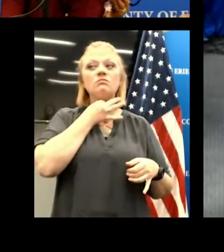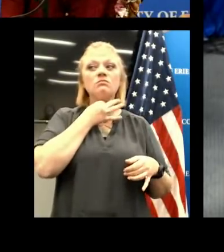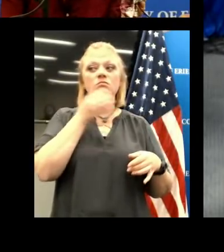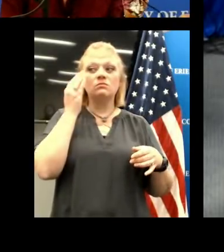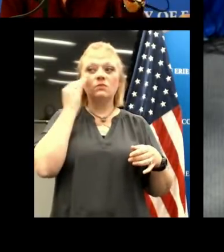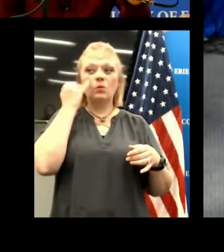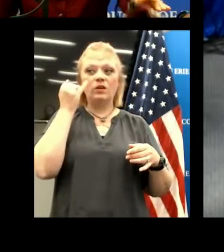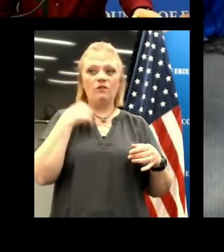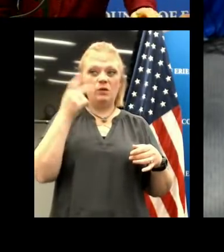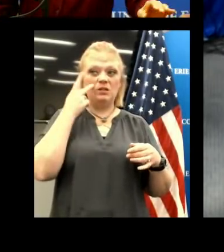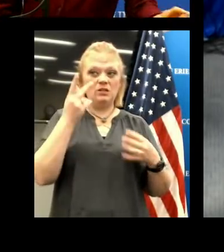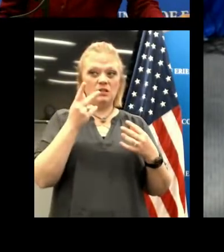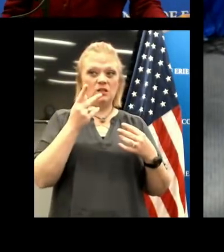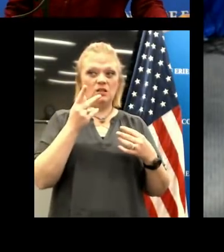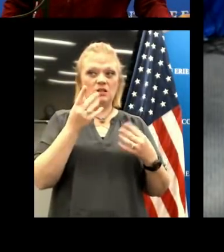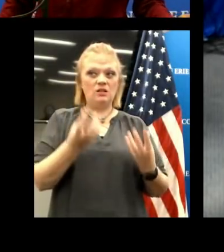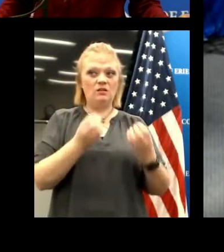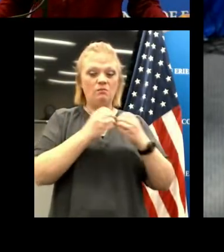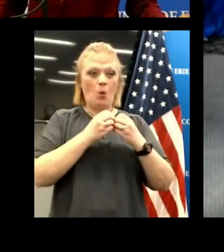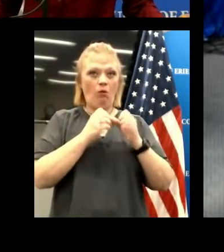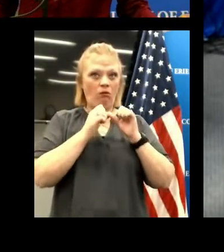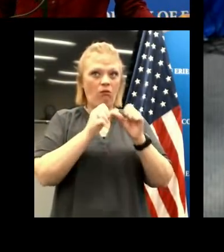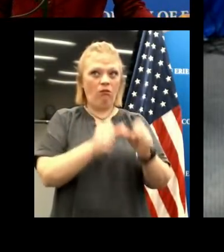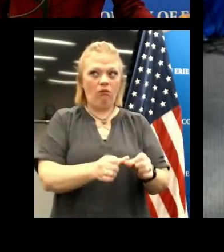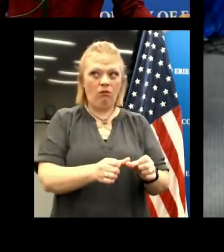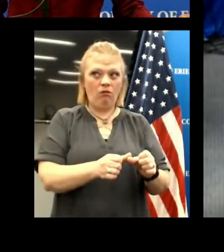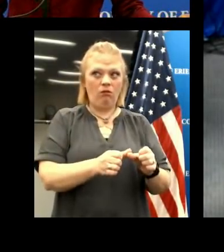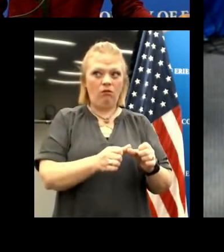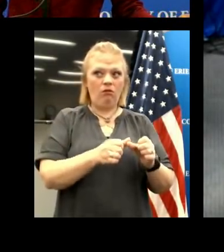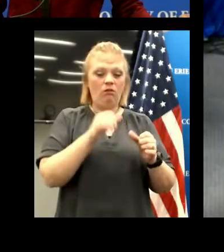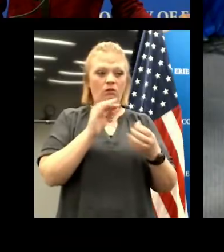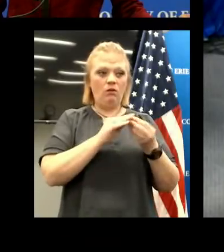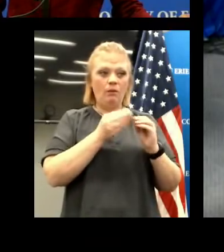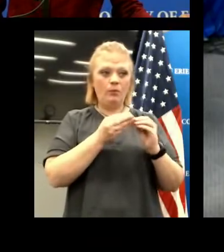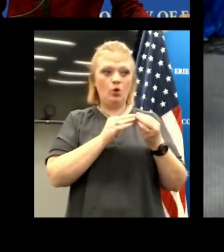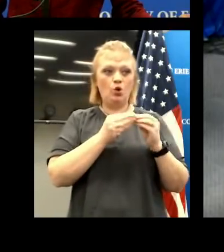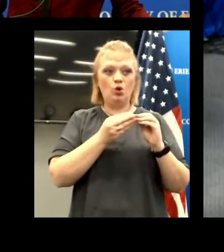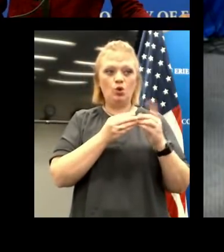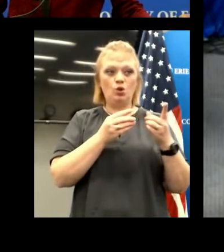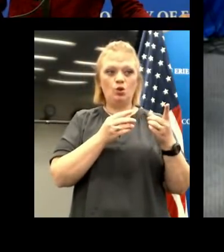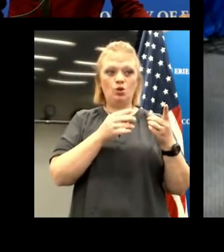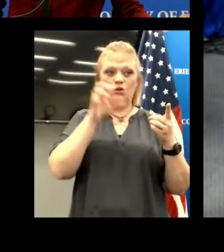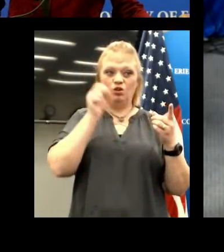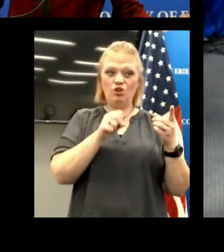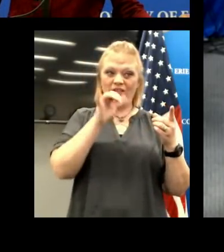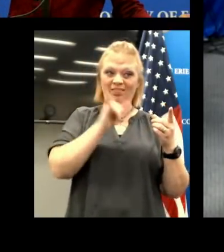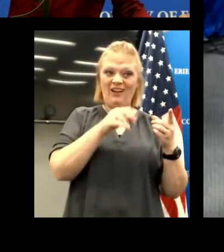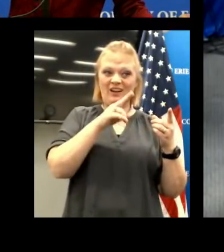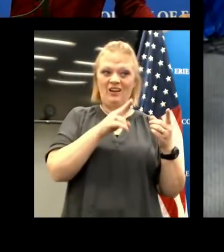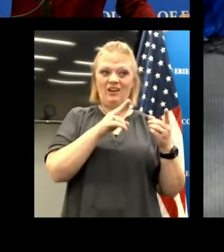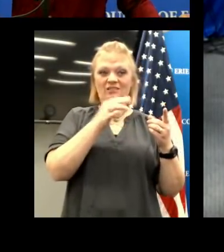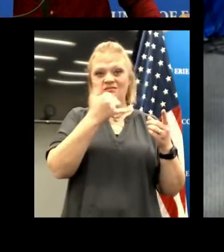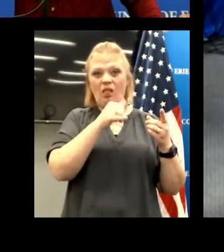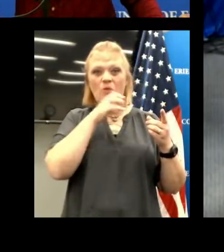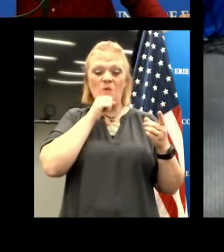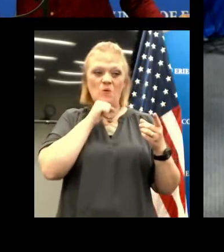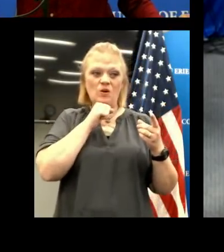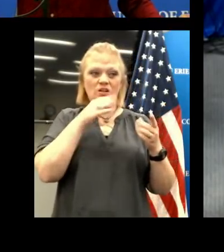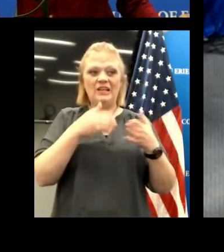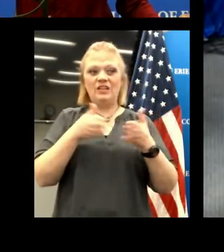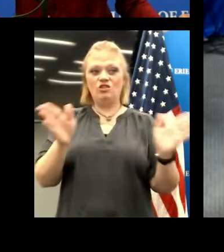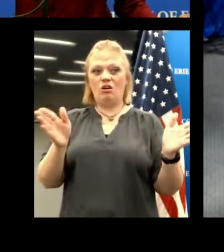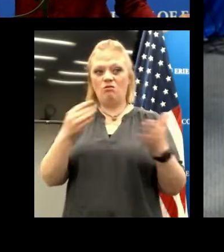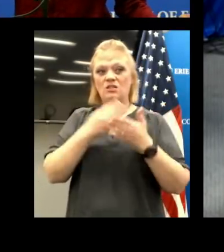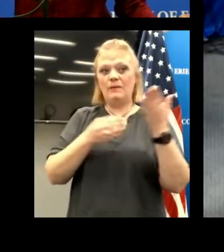we see another week with numbers like this, could that zip code move into either the yellow or orange zone? And in general, we are seeing